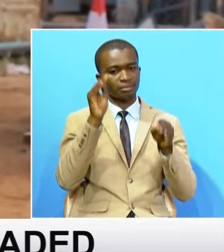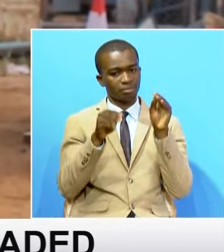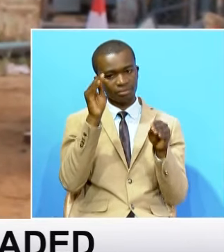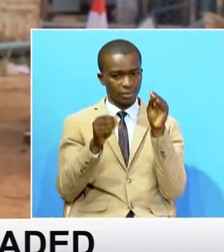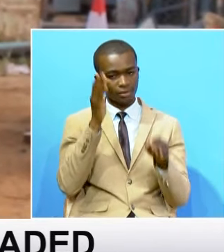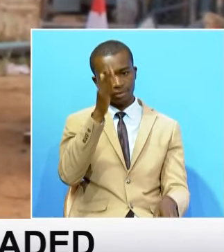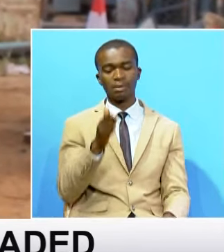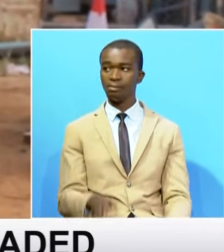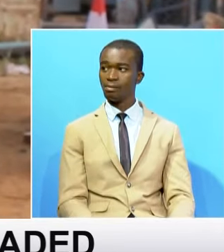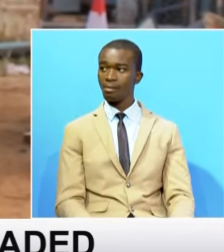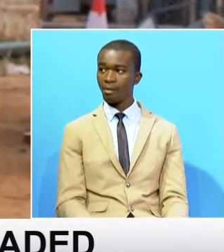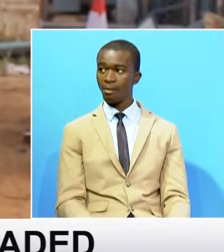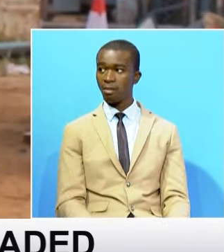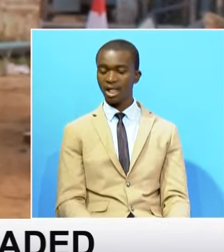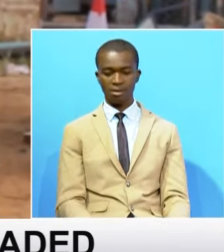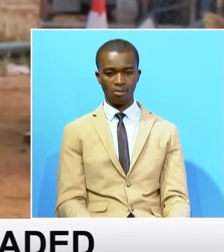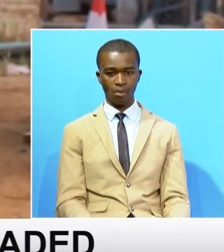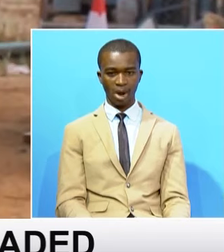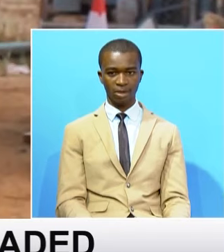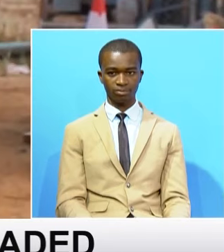up to Kawiko. We have